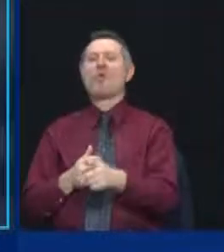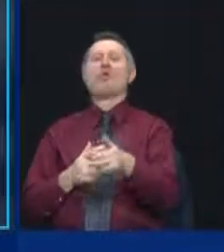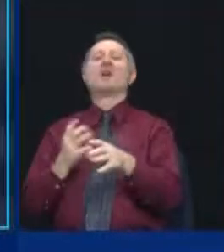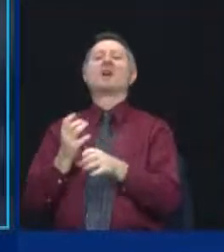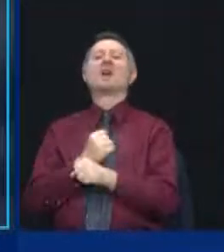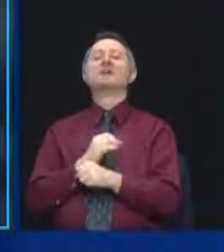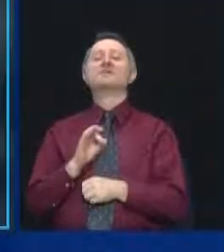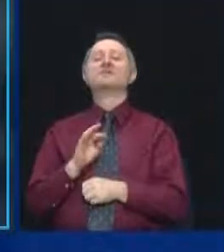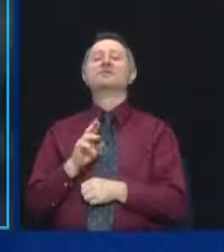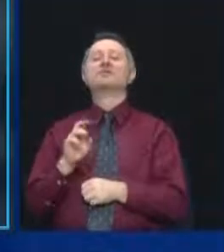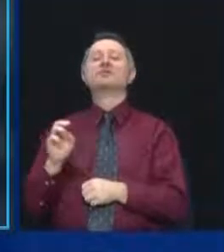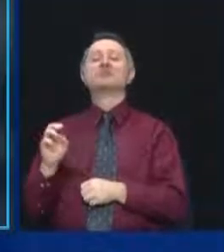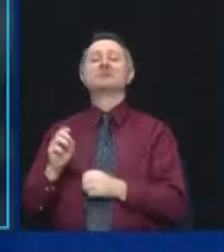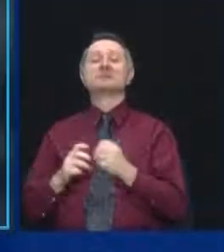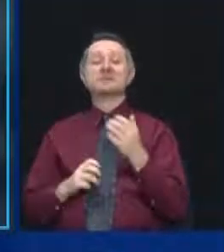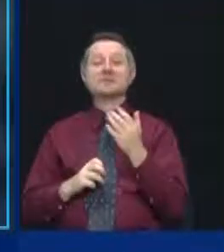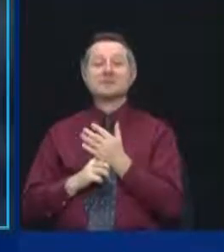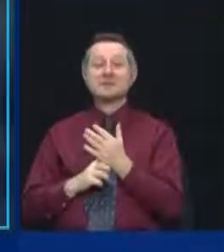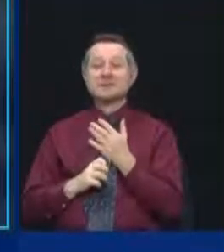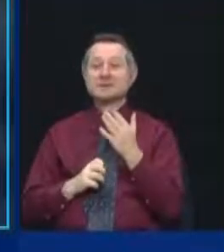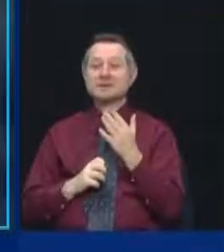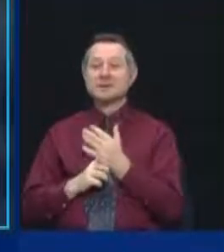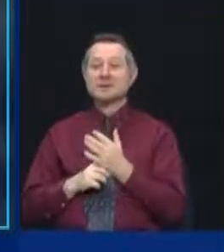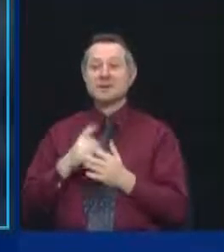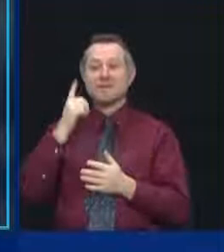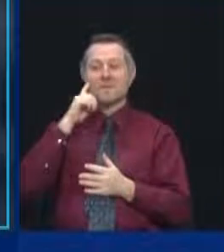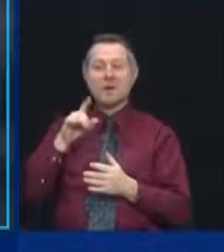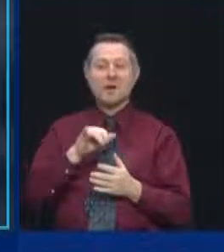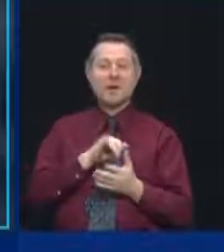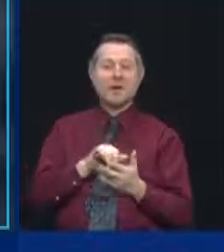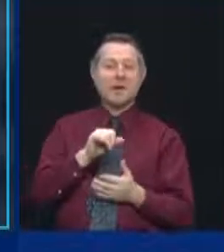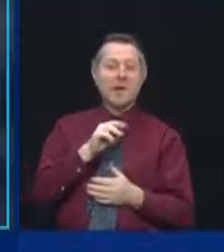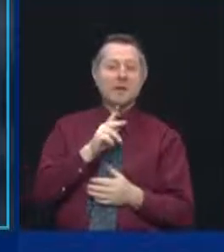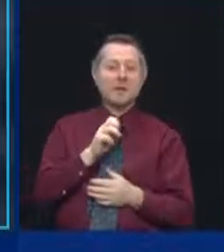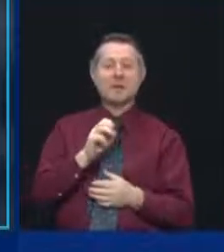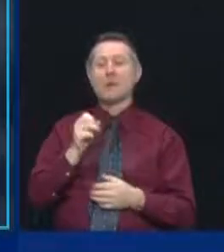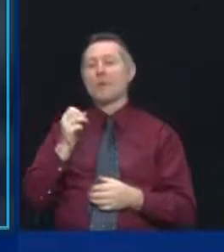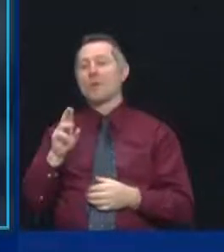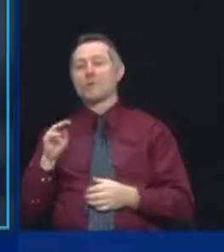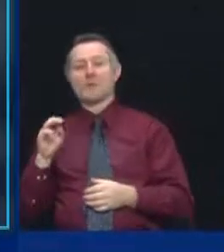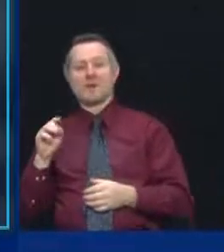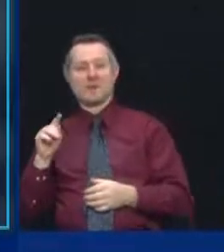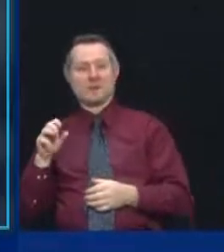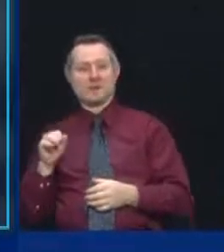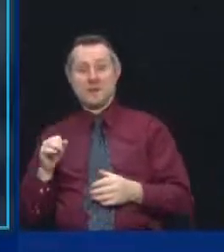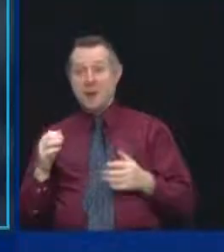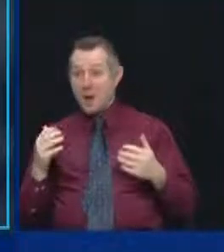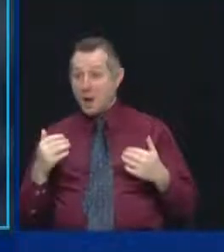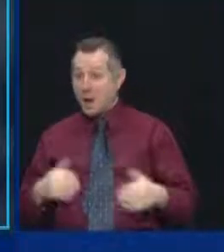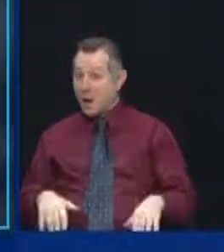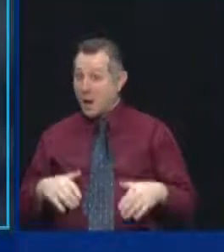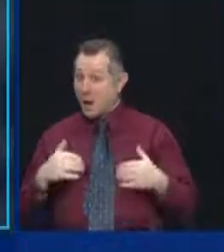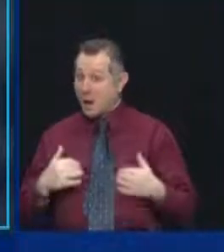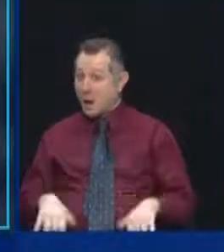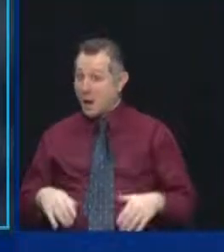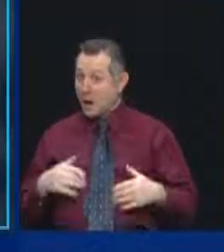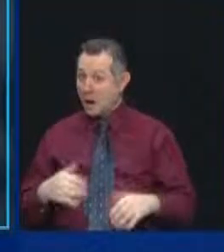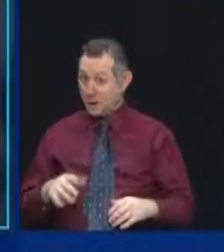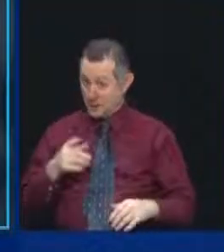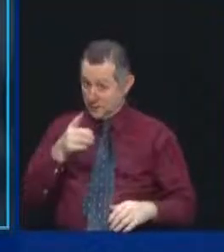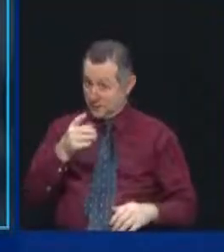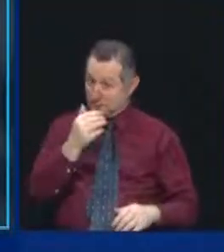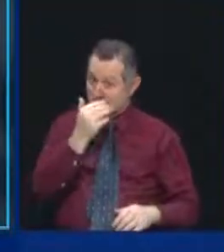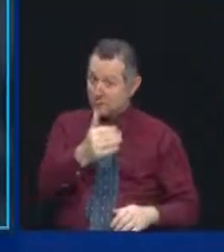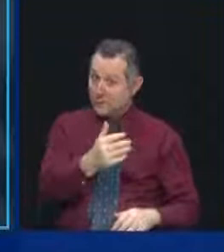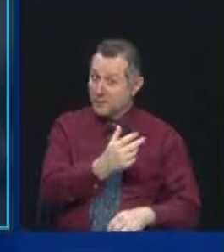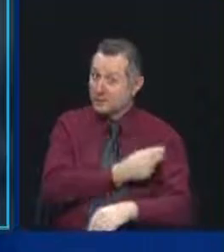ticket to a Yankees or a Mets game. So, you get a vaccine.